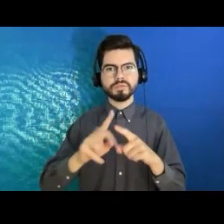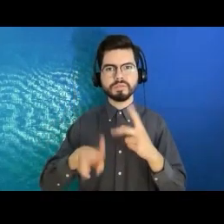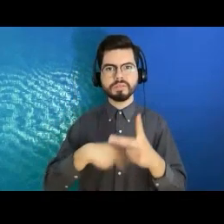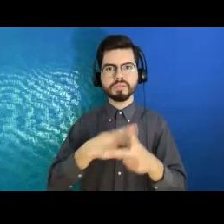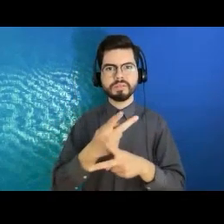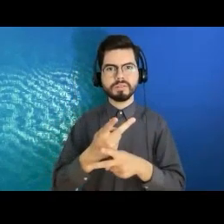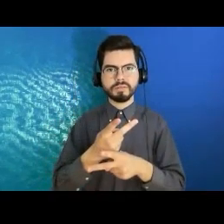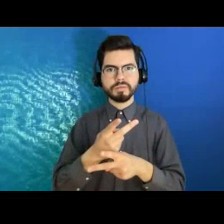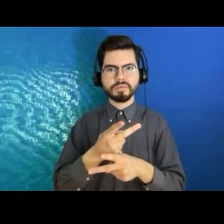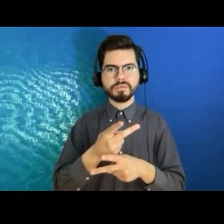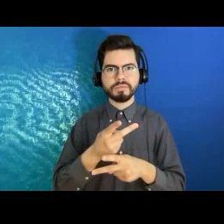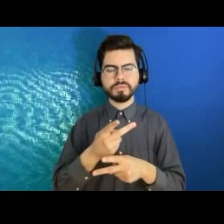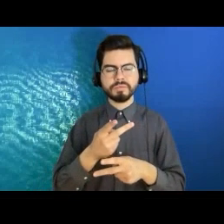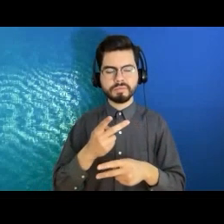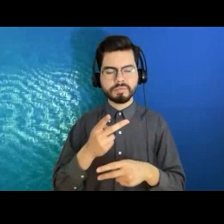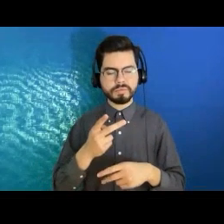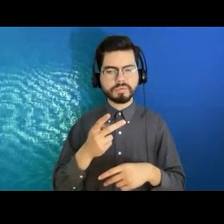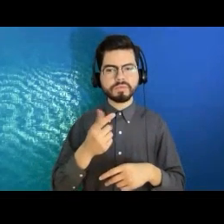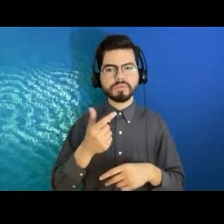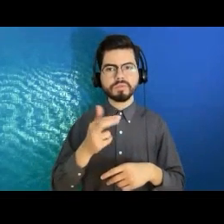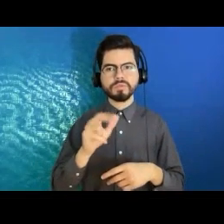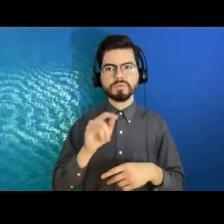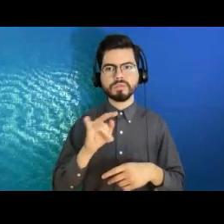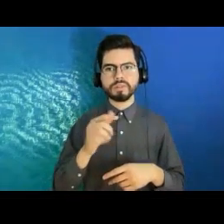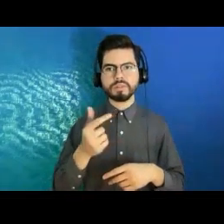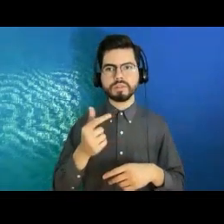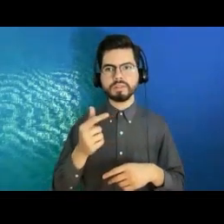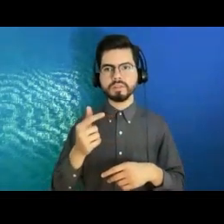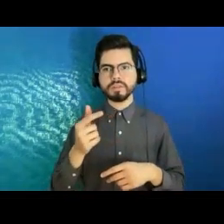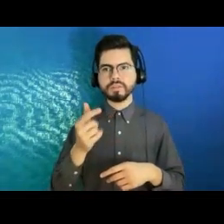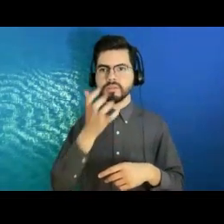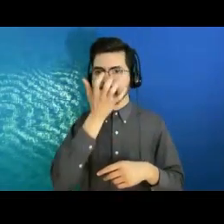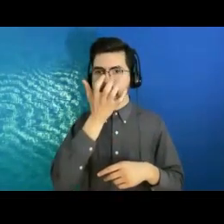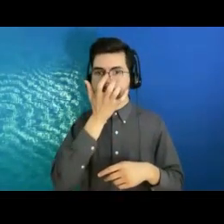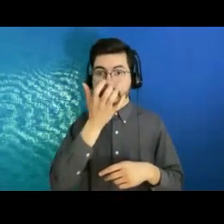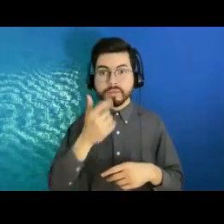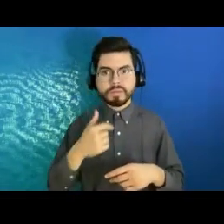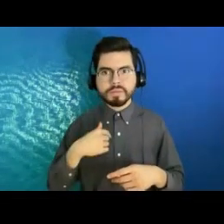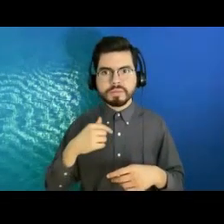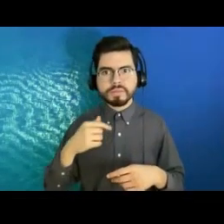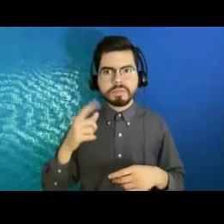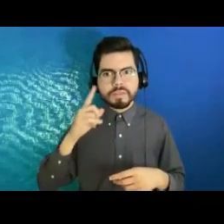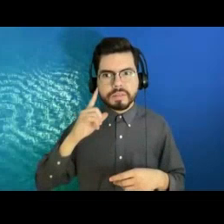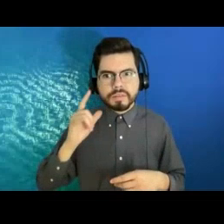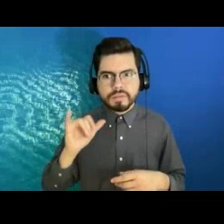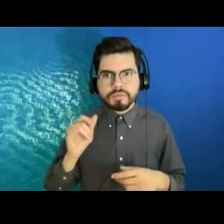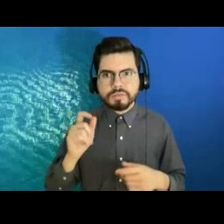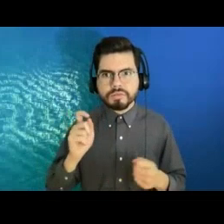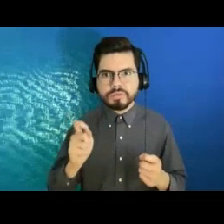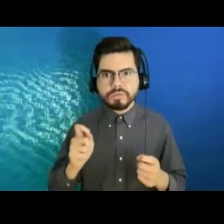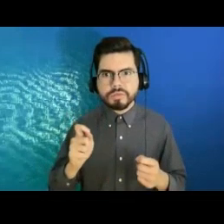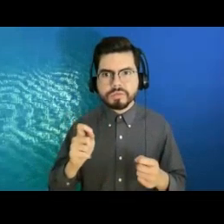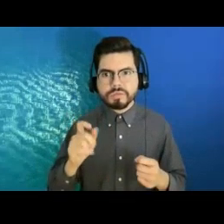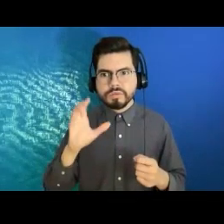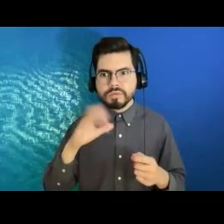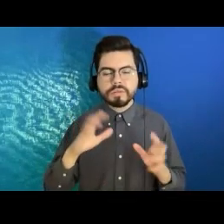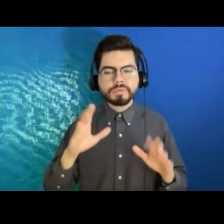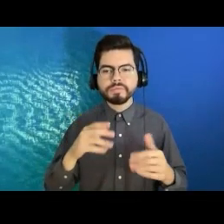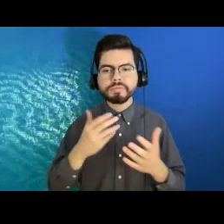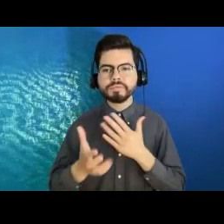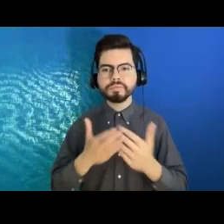These areas that create grazing lawns. Do I have to go? I'm like creating like interference, it sounds like. These areas that create grazing lawns, so